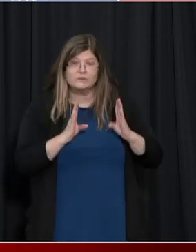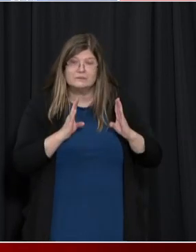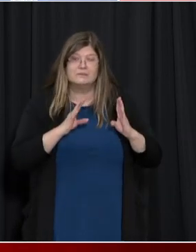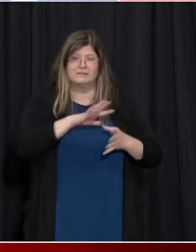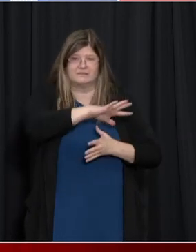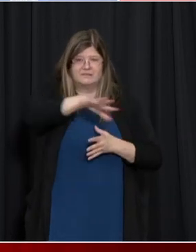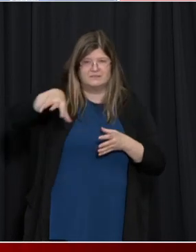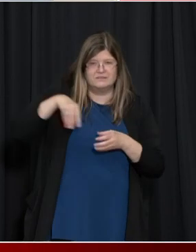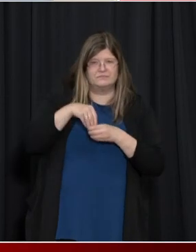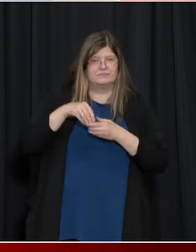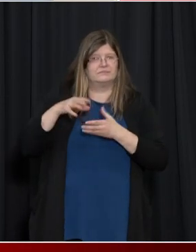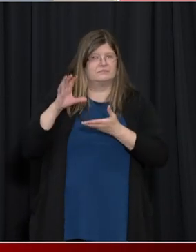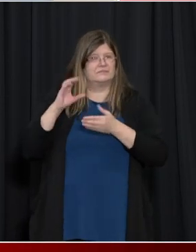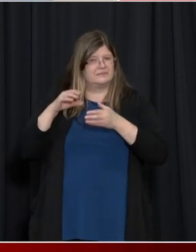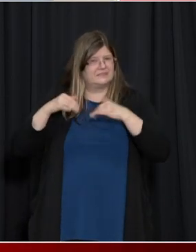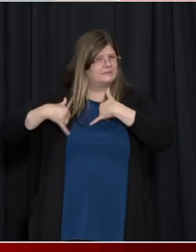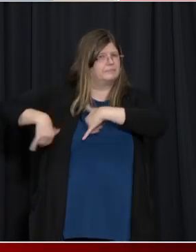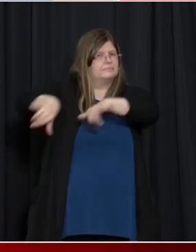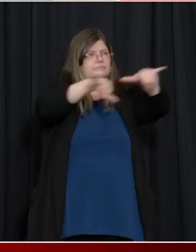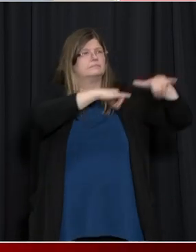Yes, Bennett.